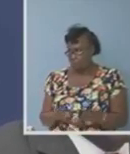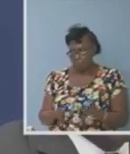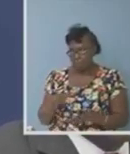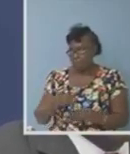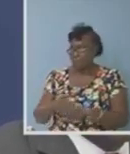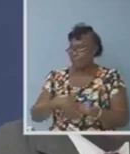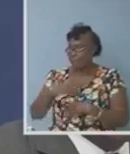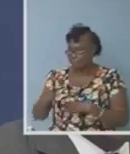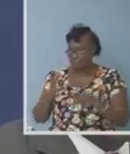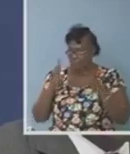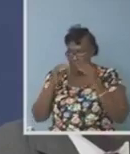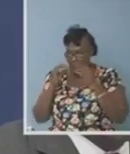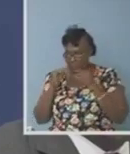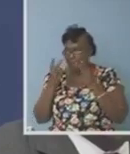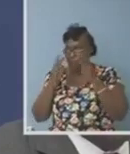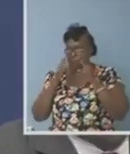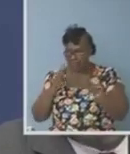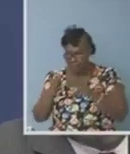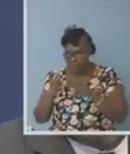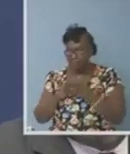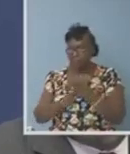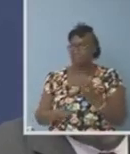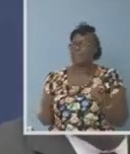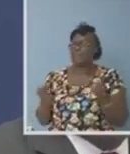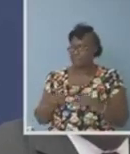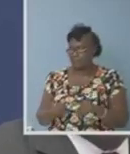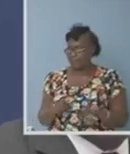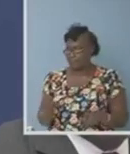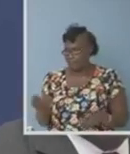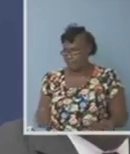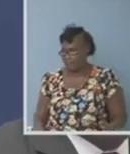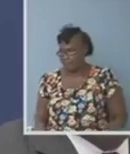look to see what exactly would have transpired.